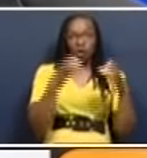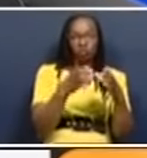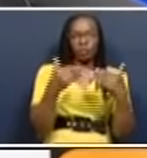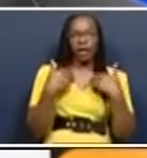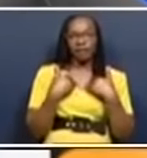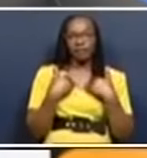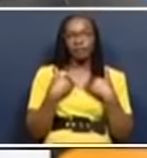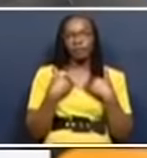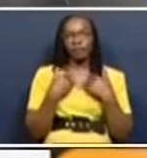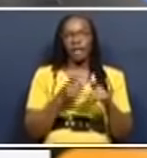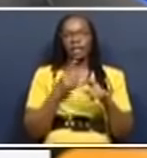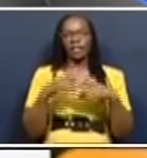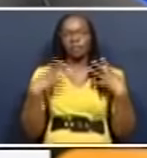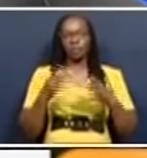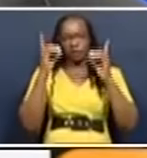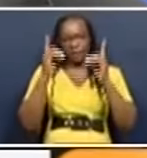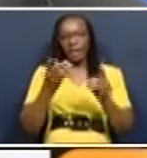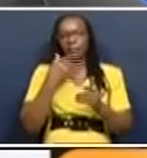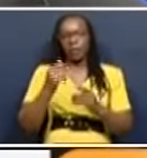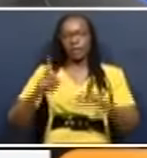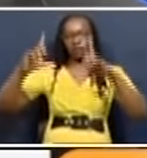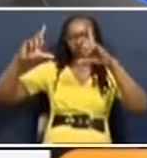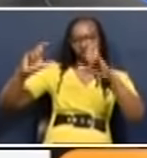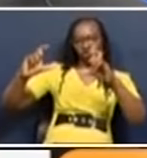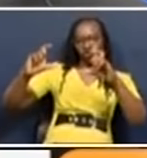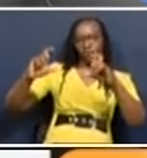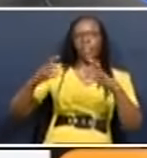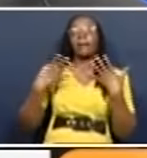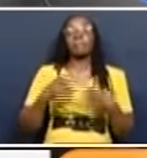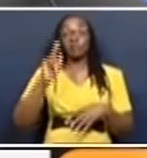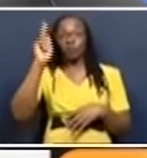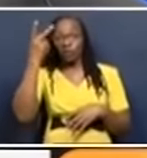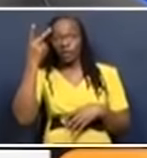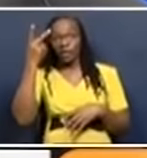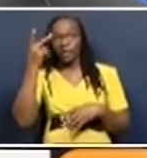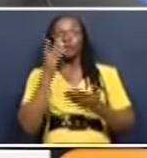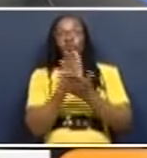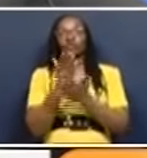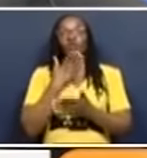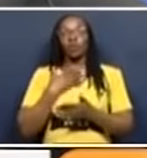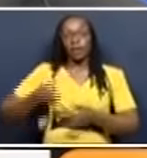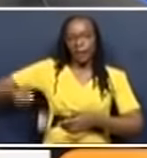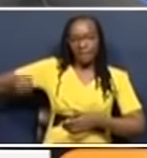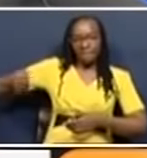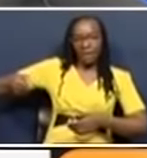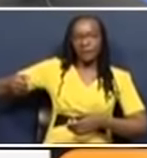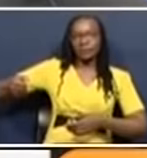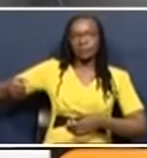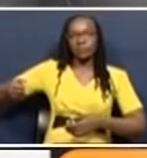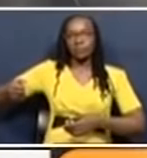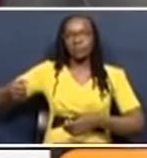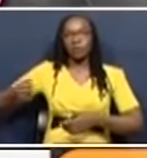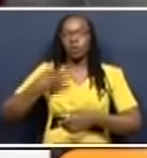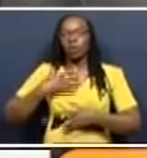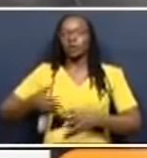said, let us take a photograph. The people from Kenya I host with wanted to carry their handbags, and they were ladies. Want to go